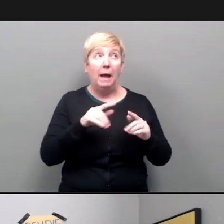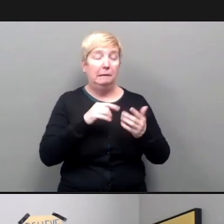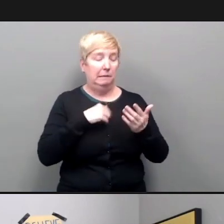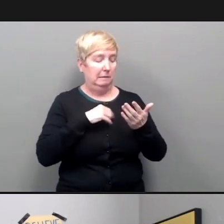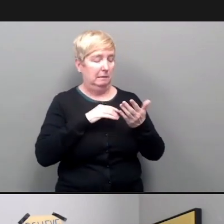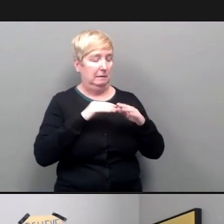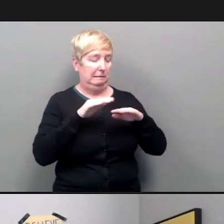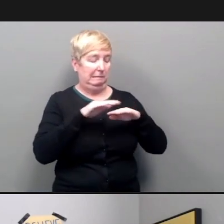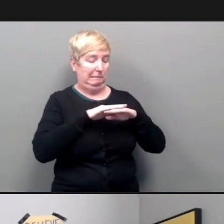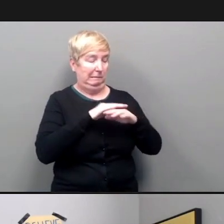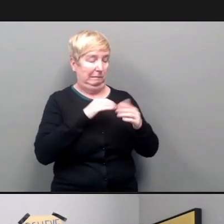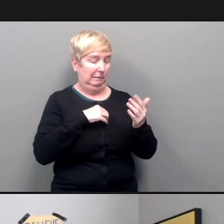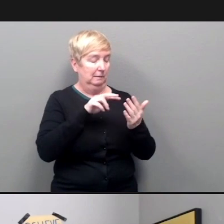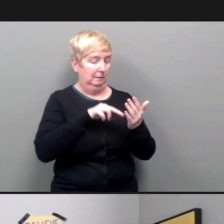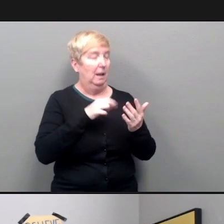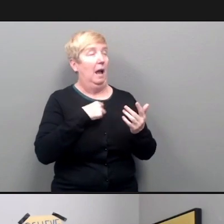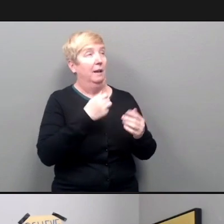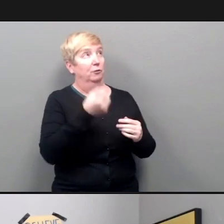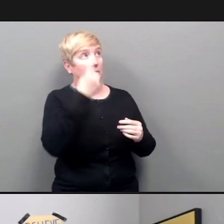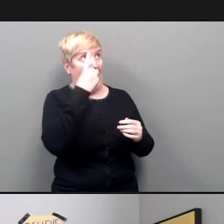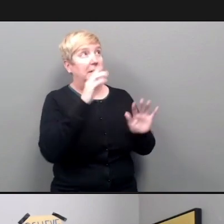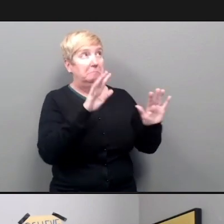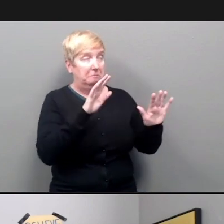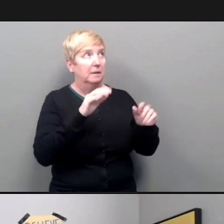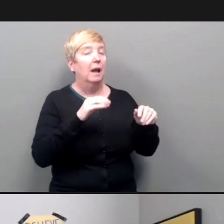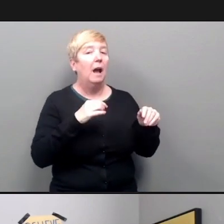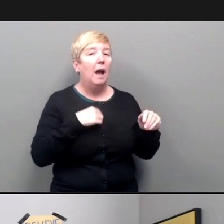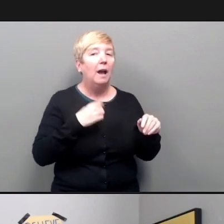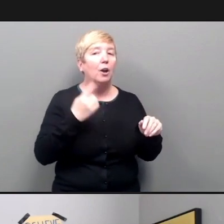tabled already. We'll come back in the regular